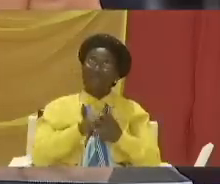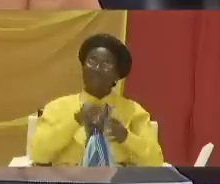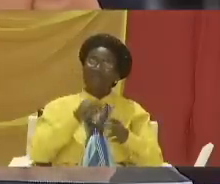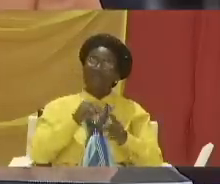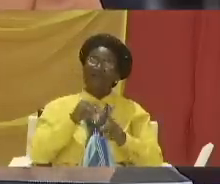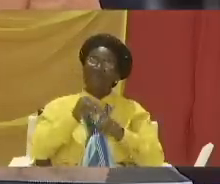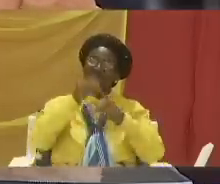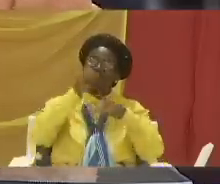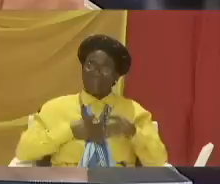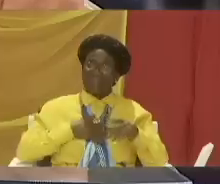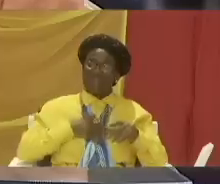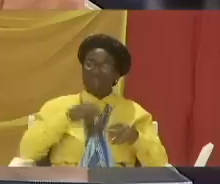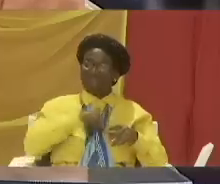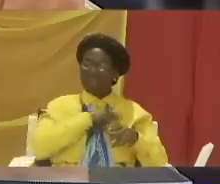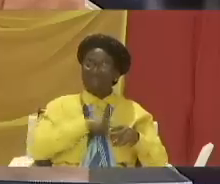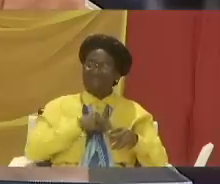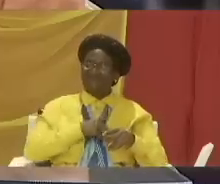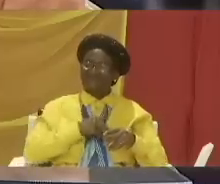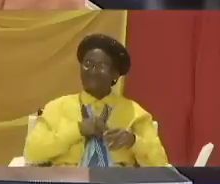years ago.